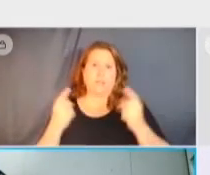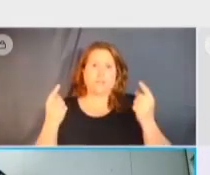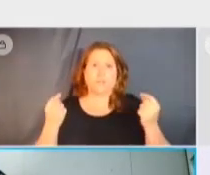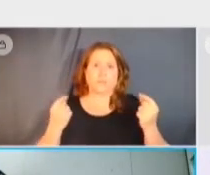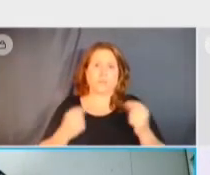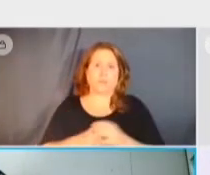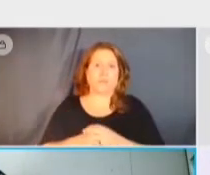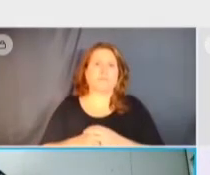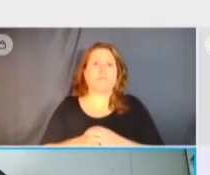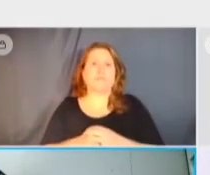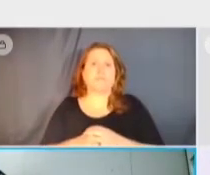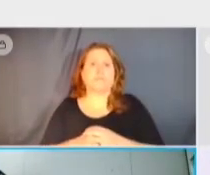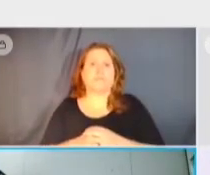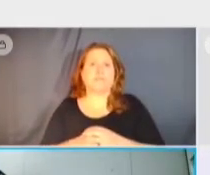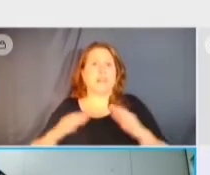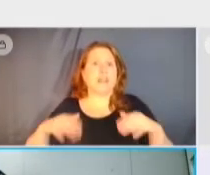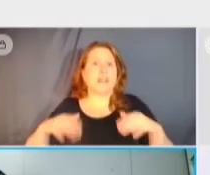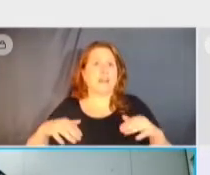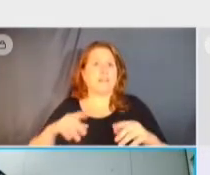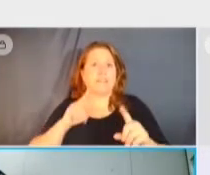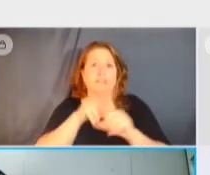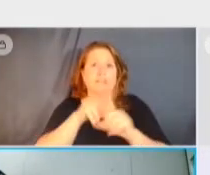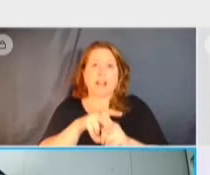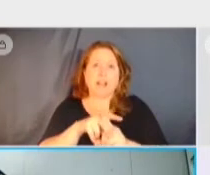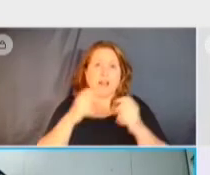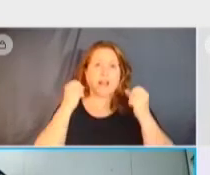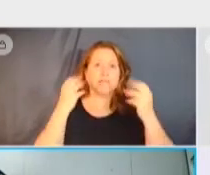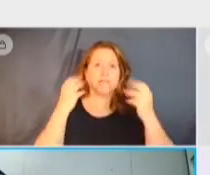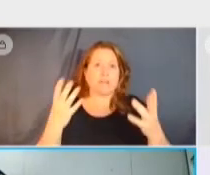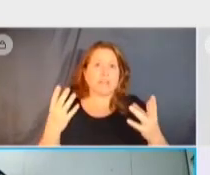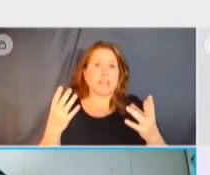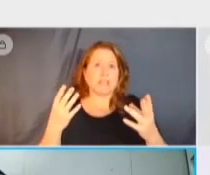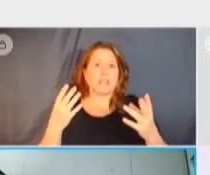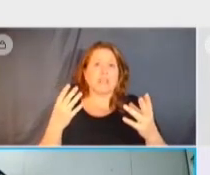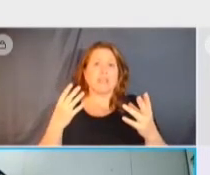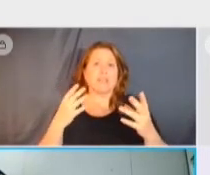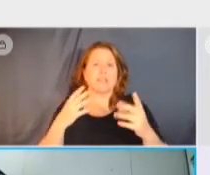non-filers is, give or take,